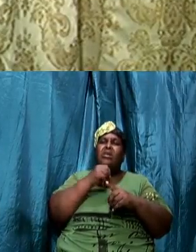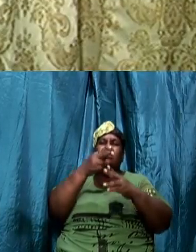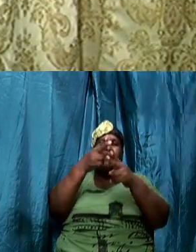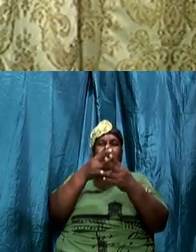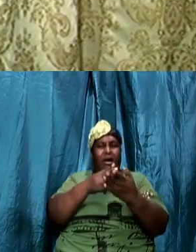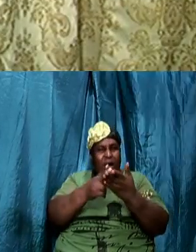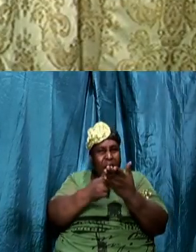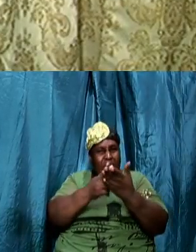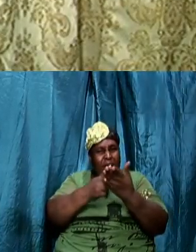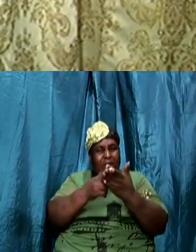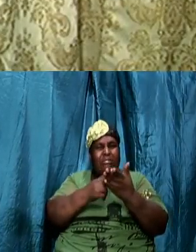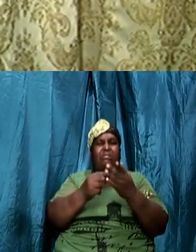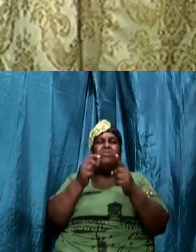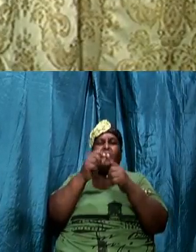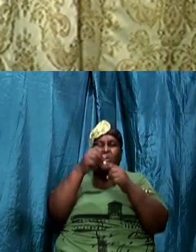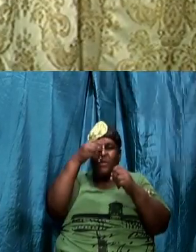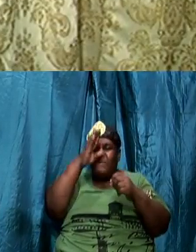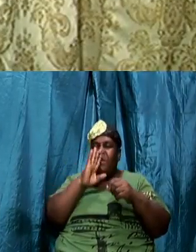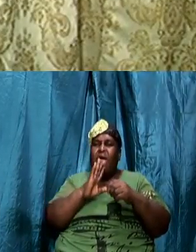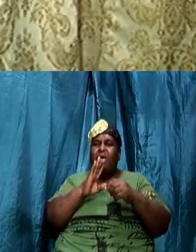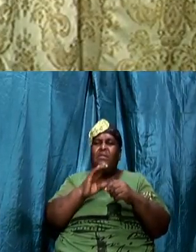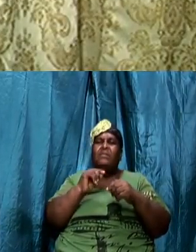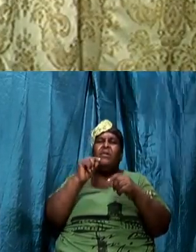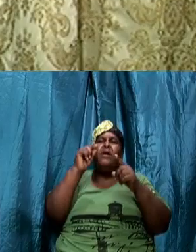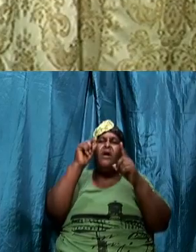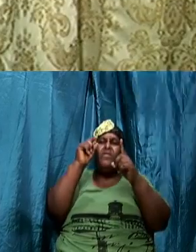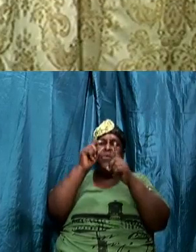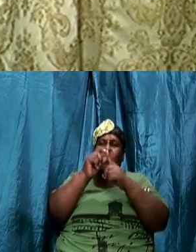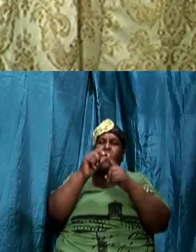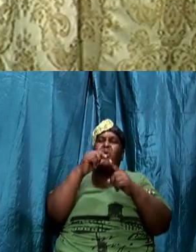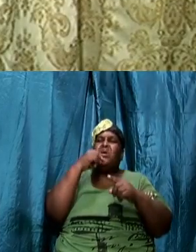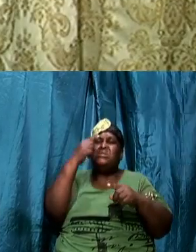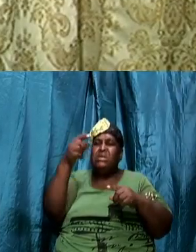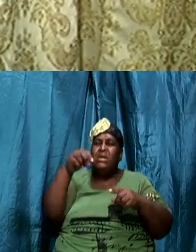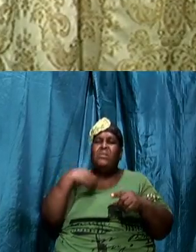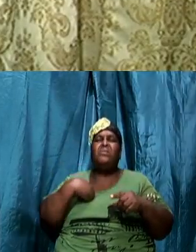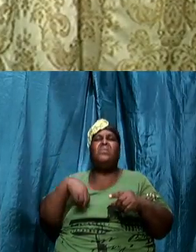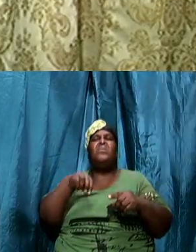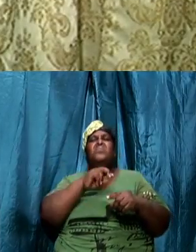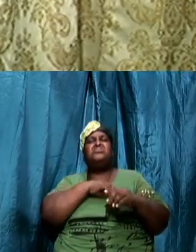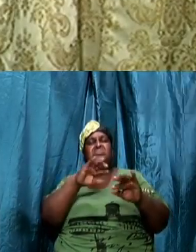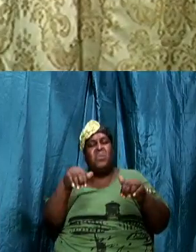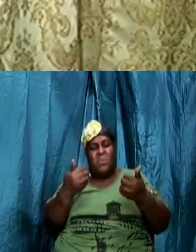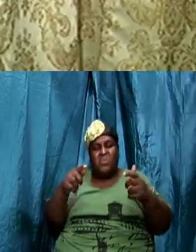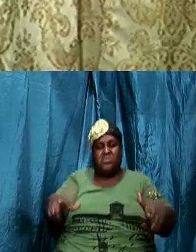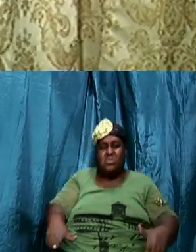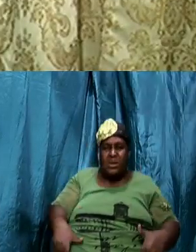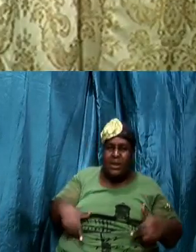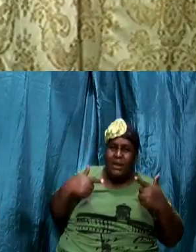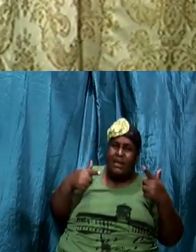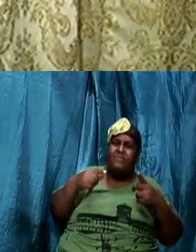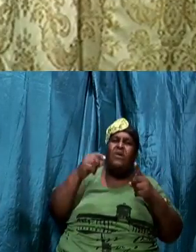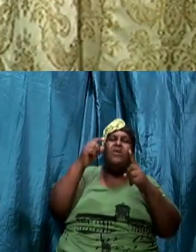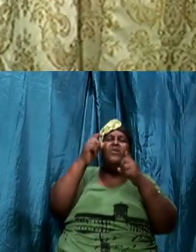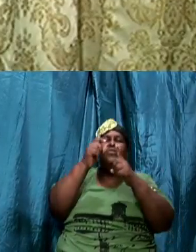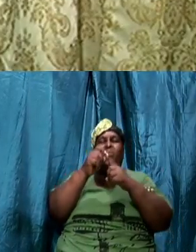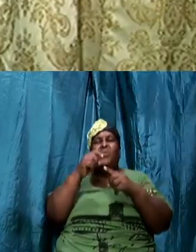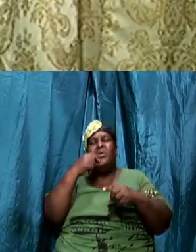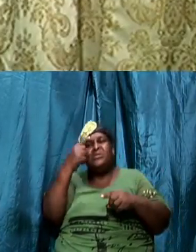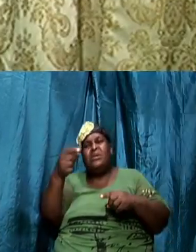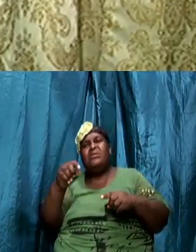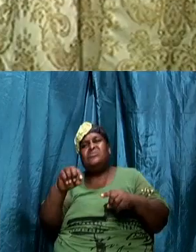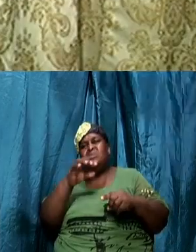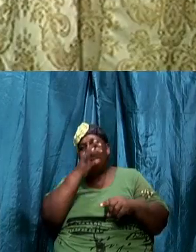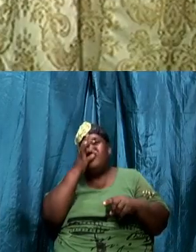word tells us that we must fast. The word tells us how to live. The word tells us how